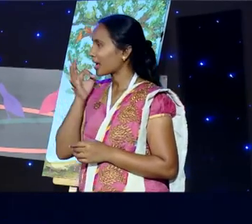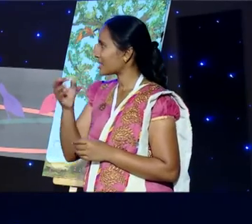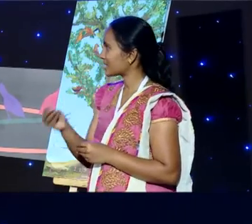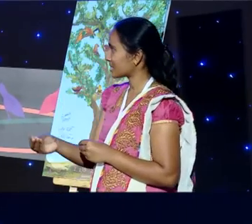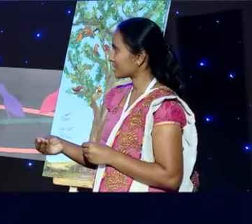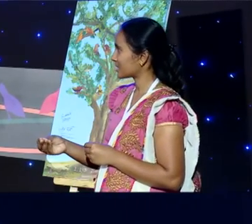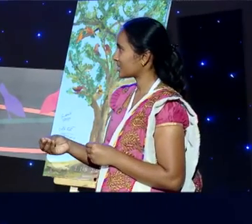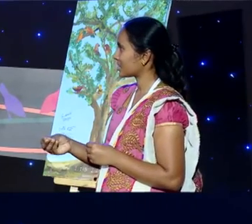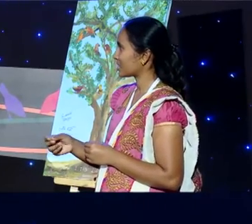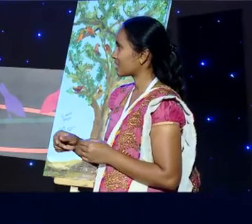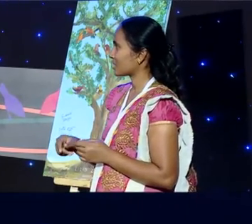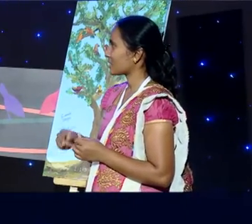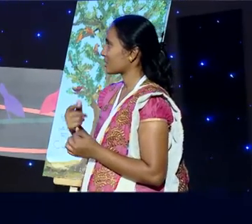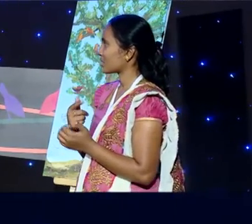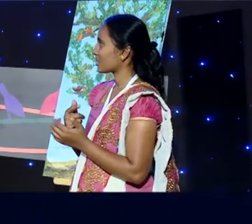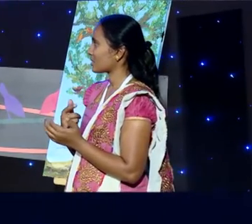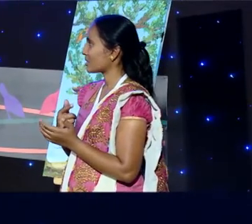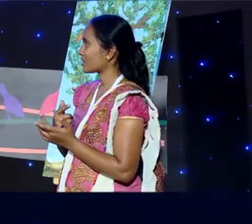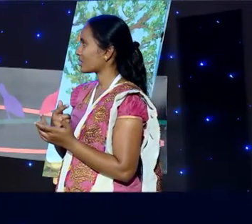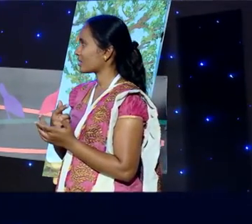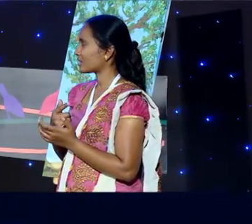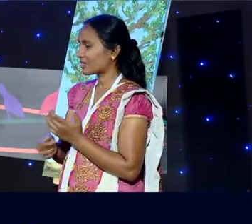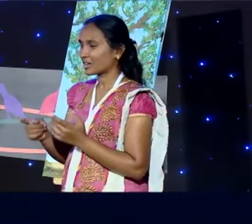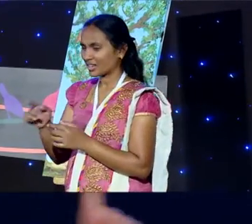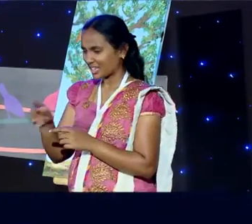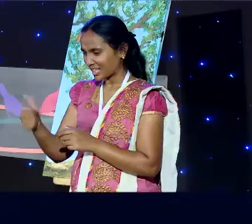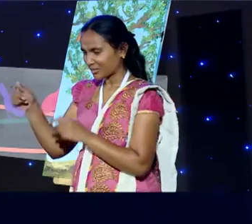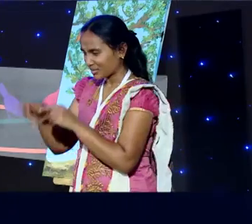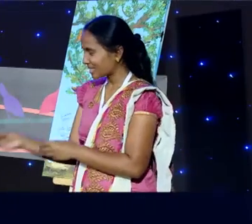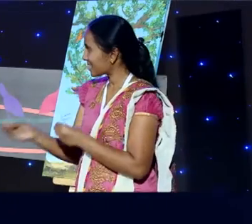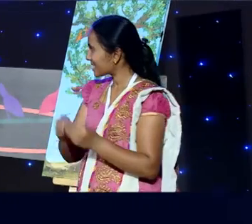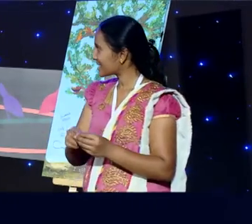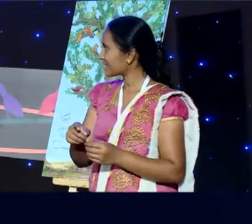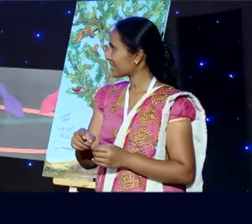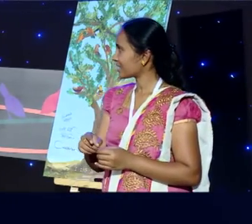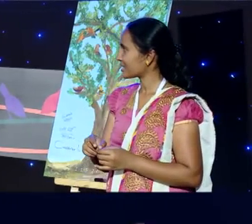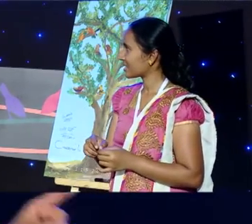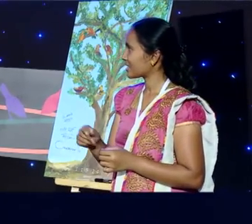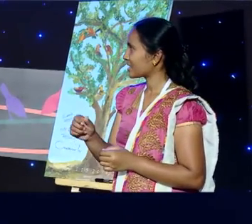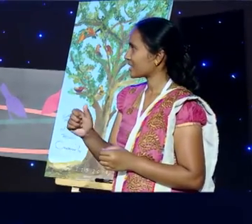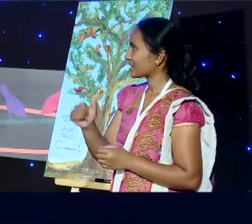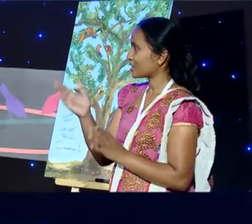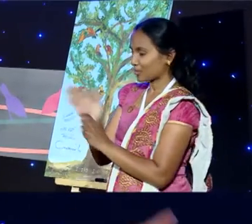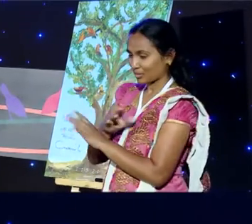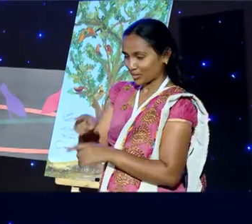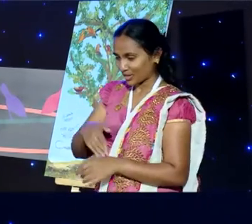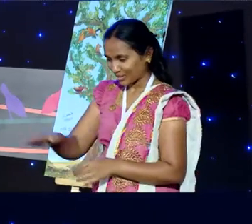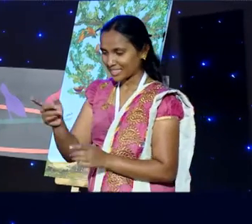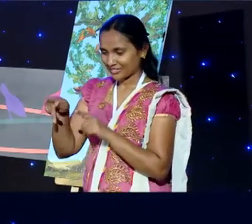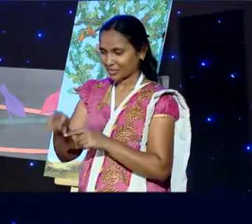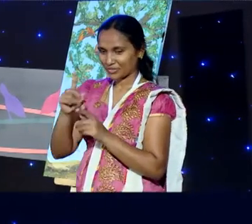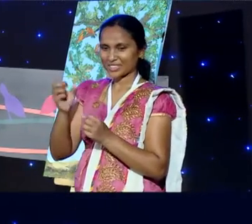know, what does it feel like to pay forward for somebody else? First, to feel gratitude for somebody who came before you, whom you can't